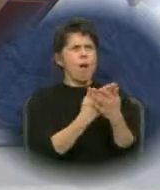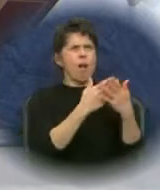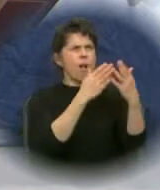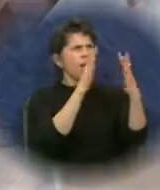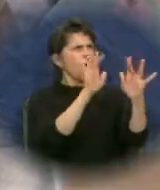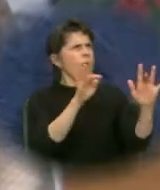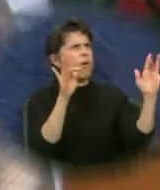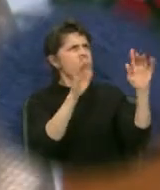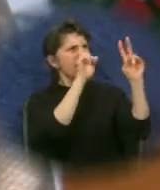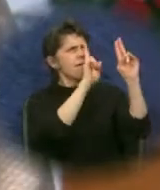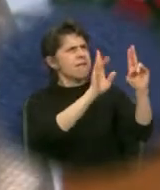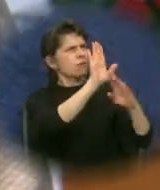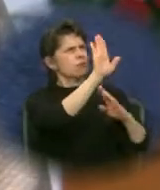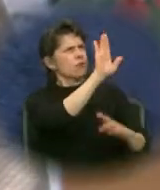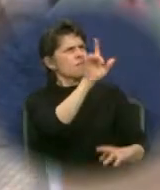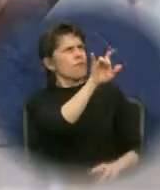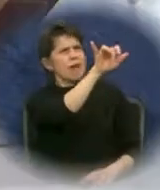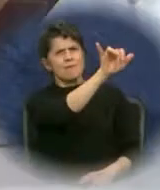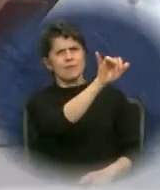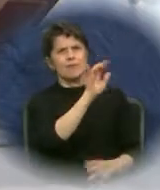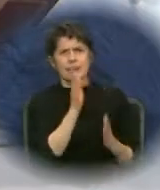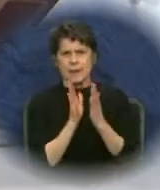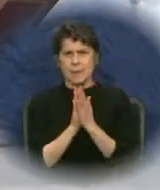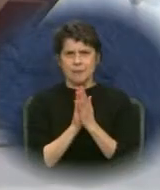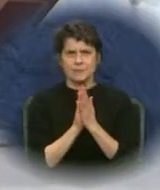ever. Amen.